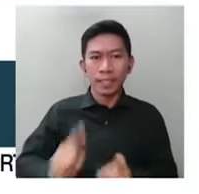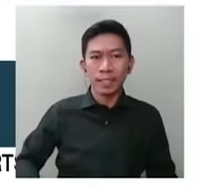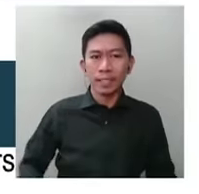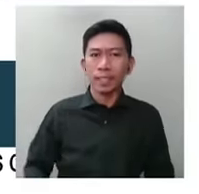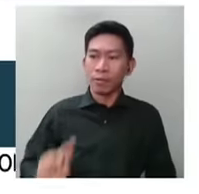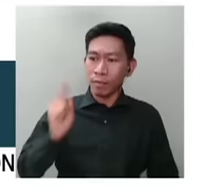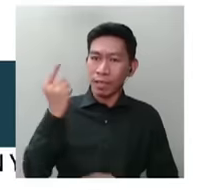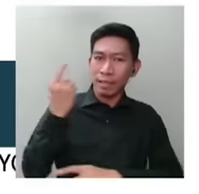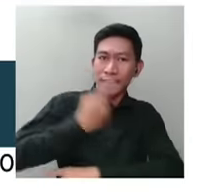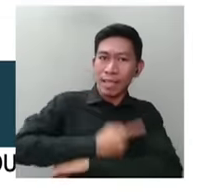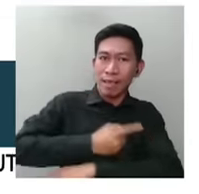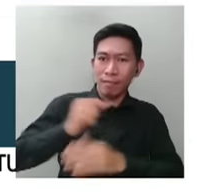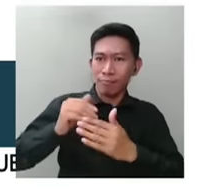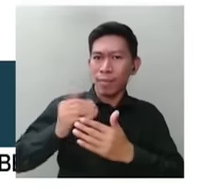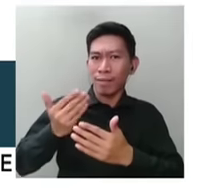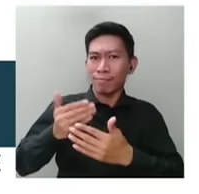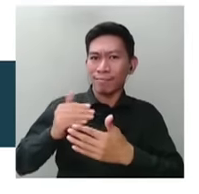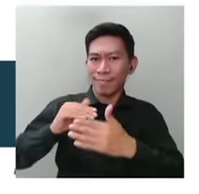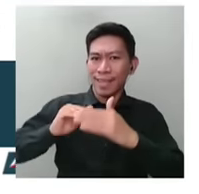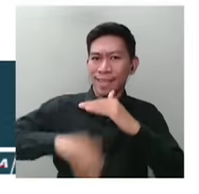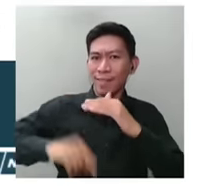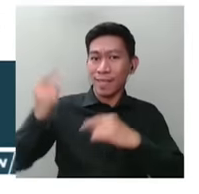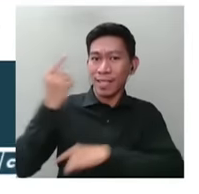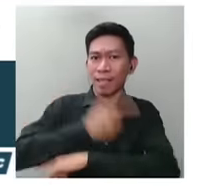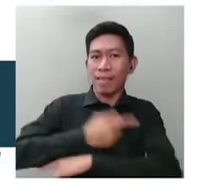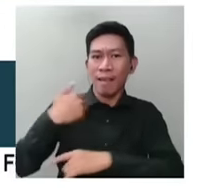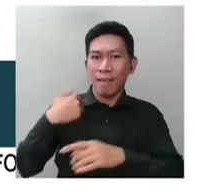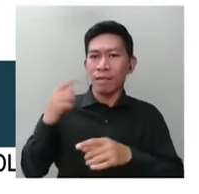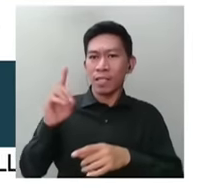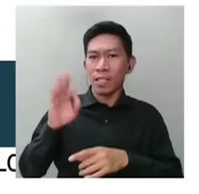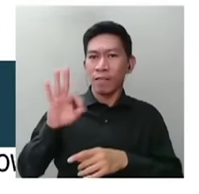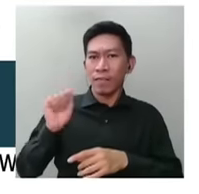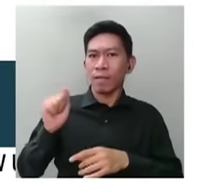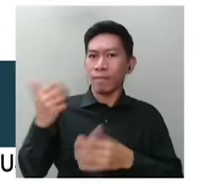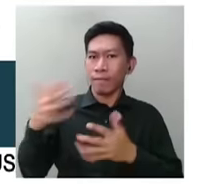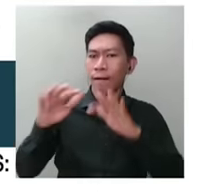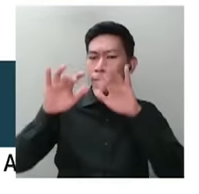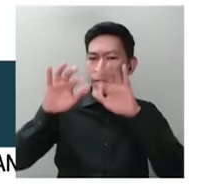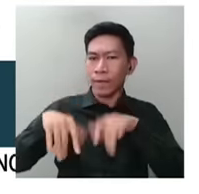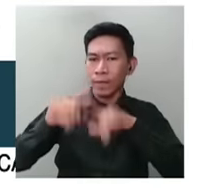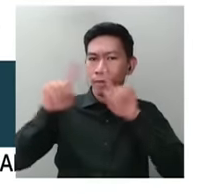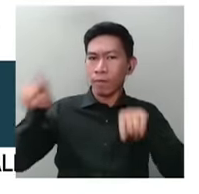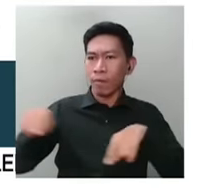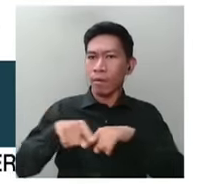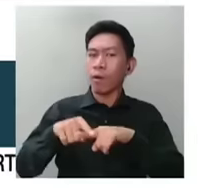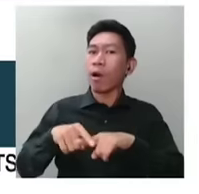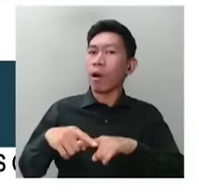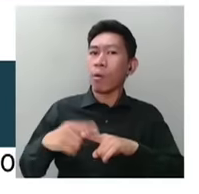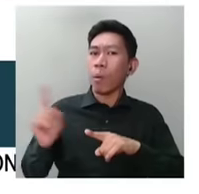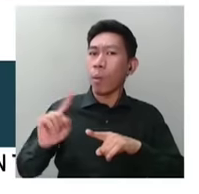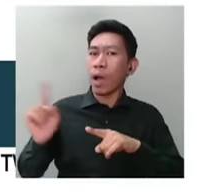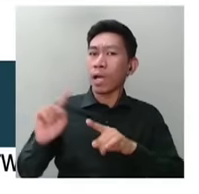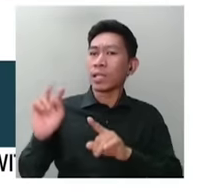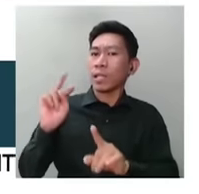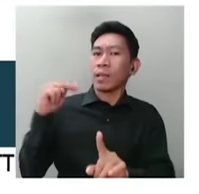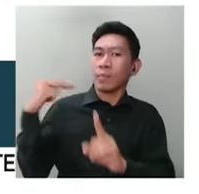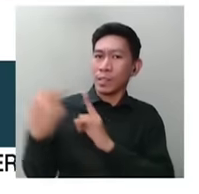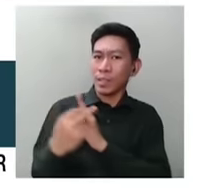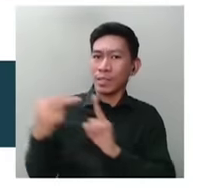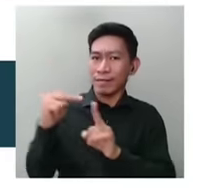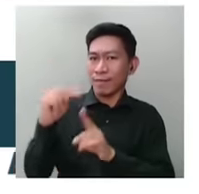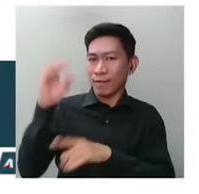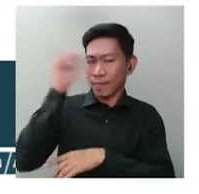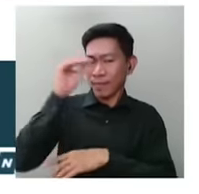one day, the Department of Foreign Affairs was able to come out with a statement reflecting our position. It's probably high time also for us to really